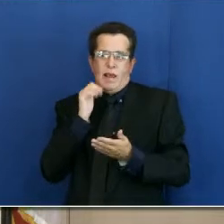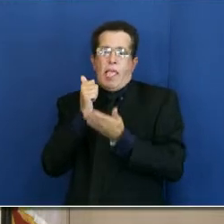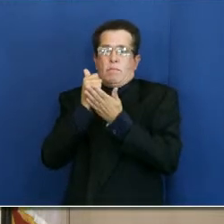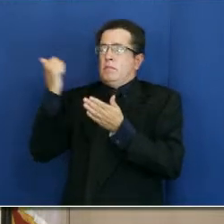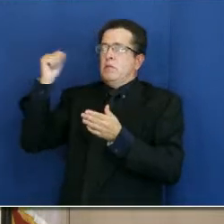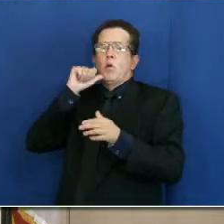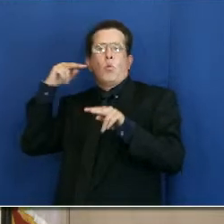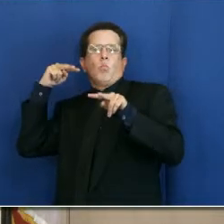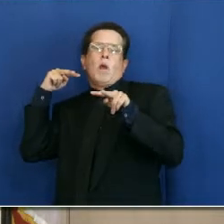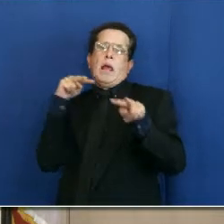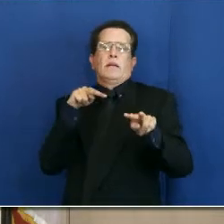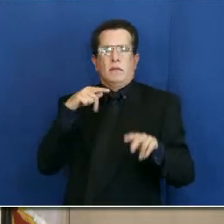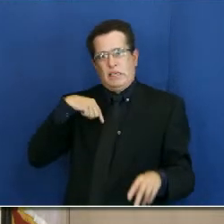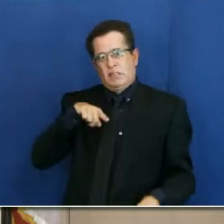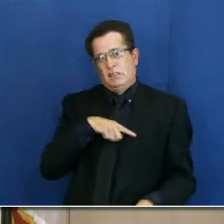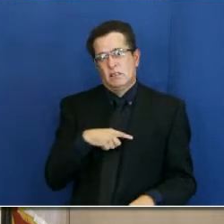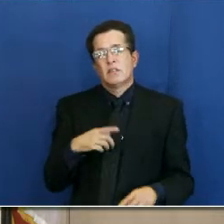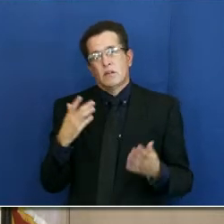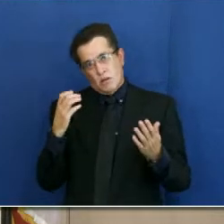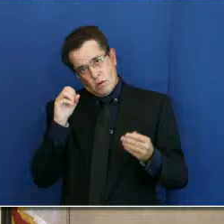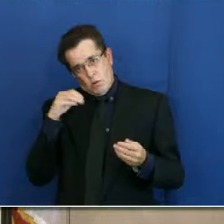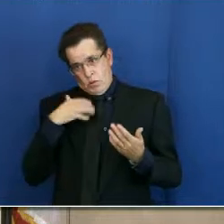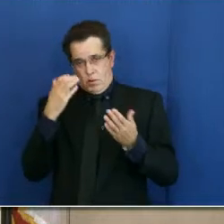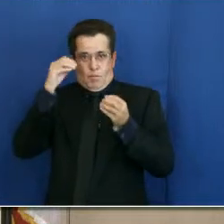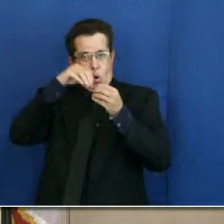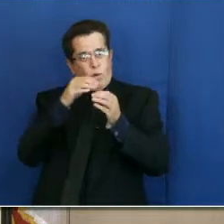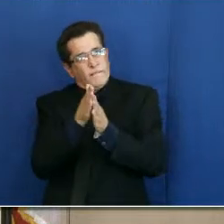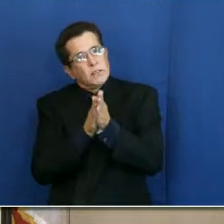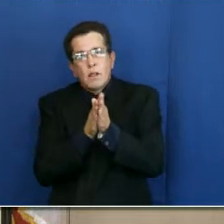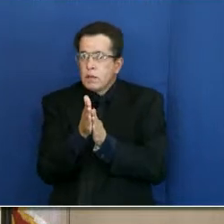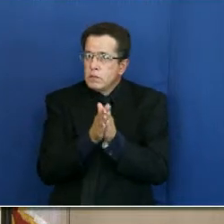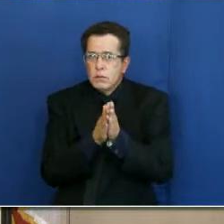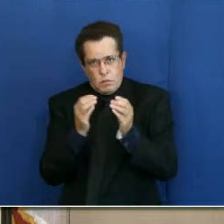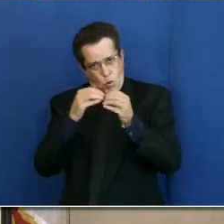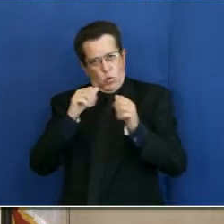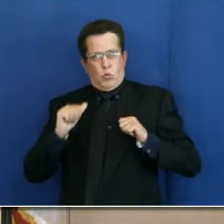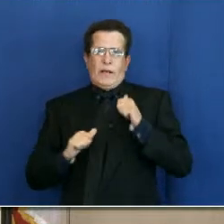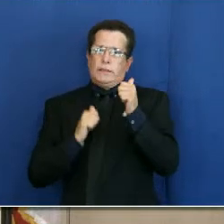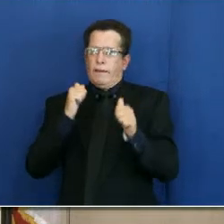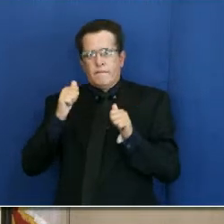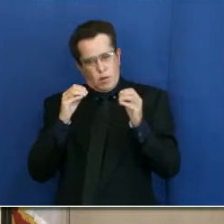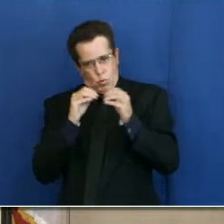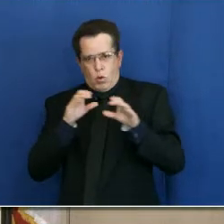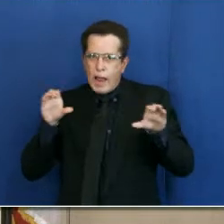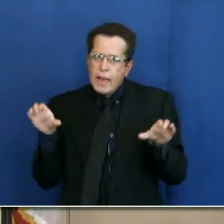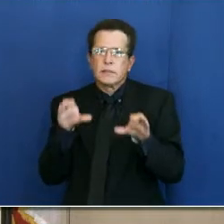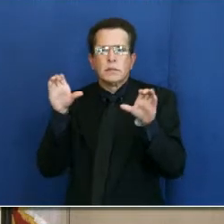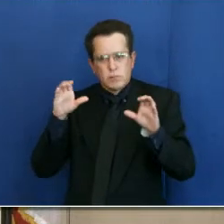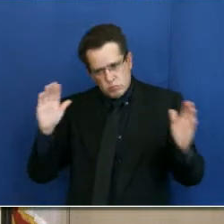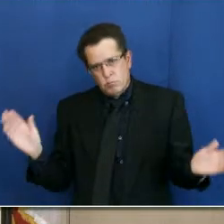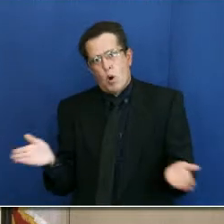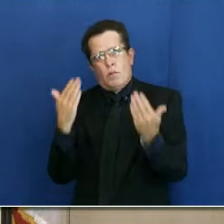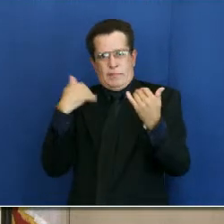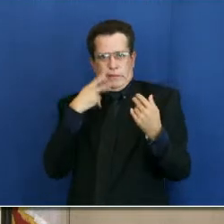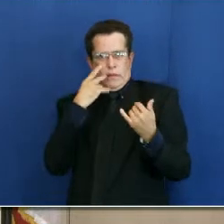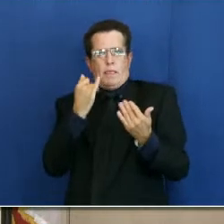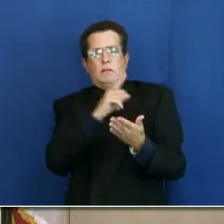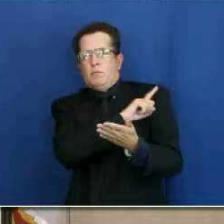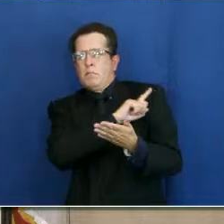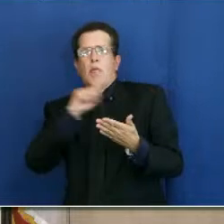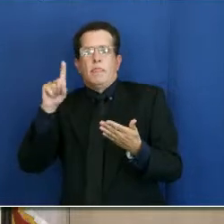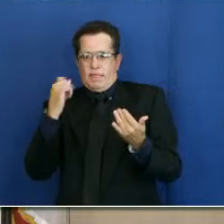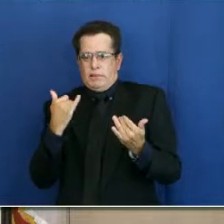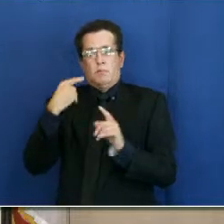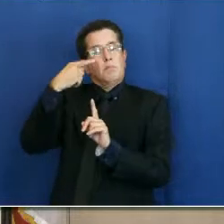so we want to continue to have the vigilance. We want to continue to have the focus that we have seen over the course of the last month that has seen our region